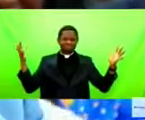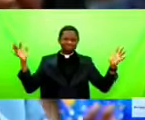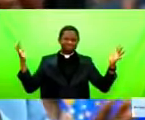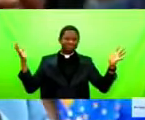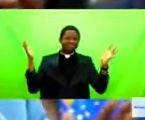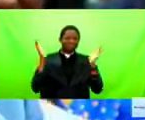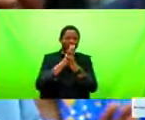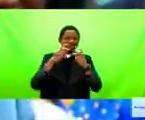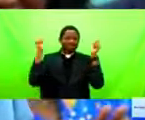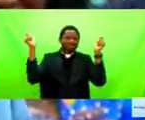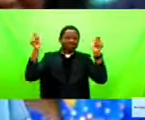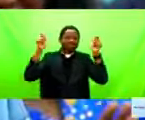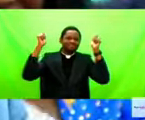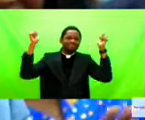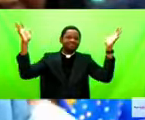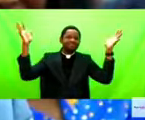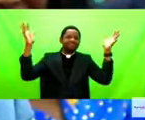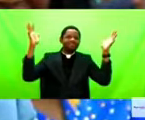Hallelujah.